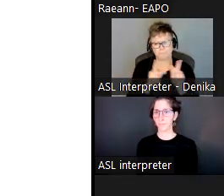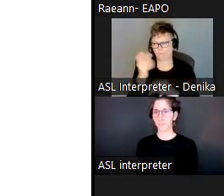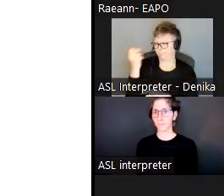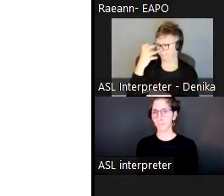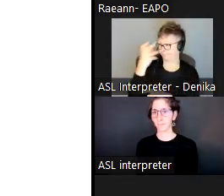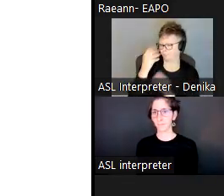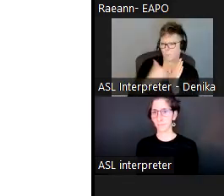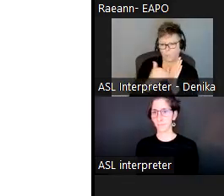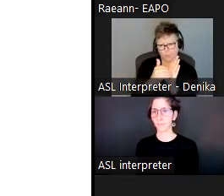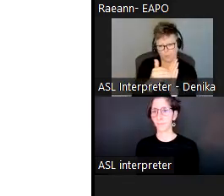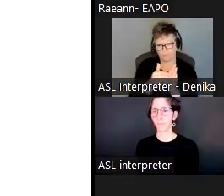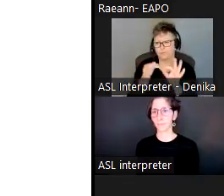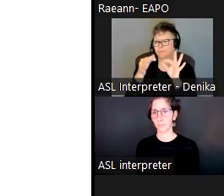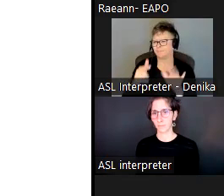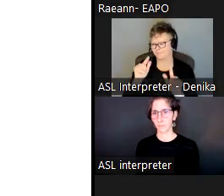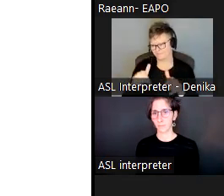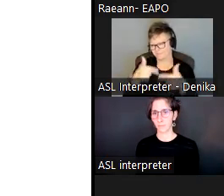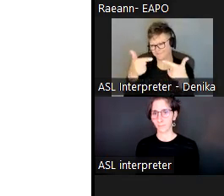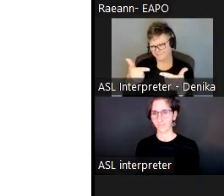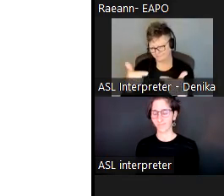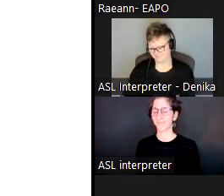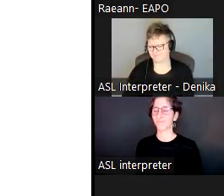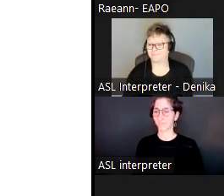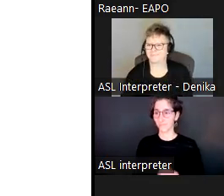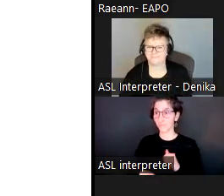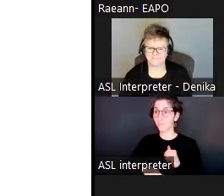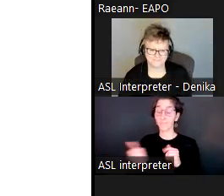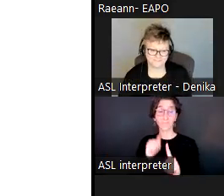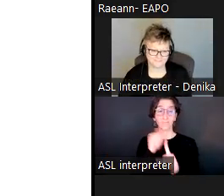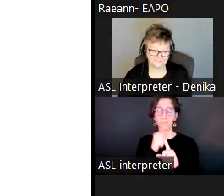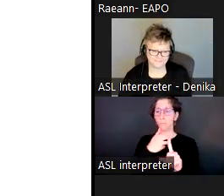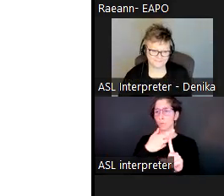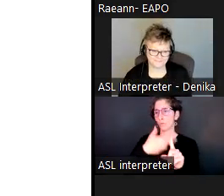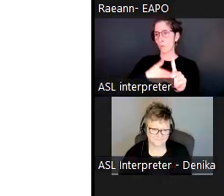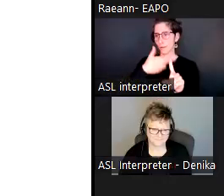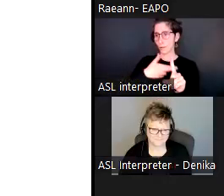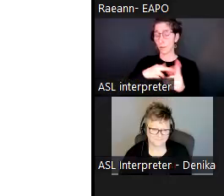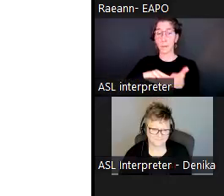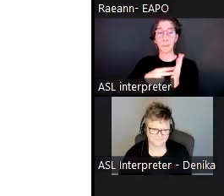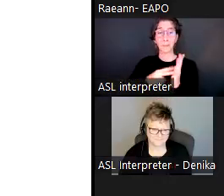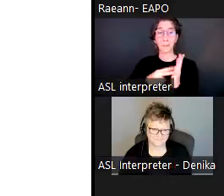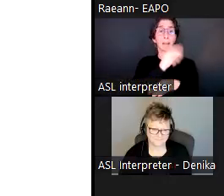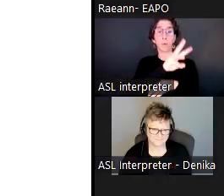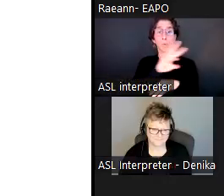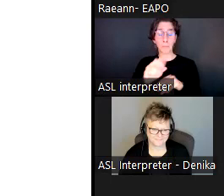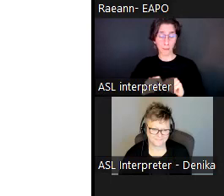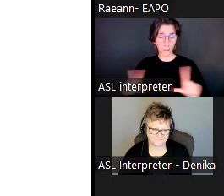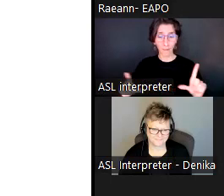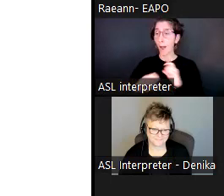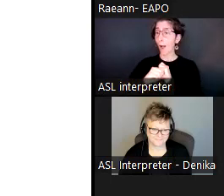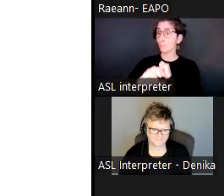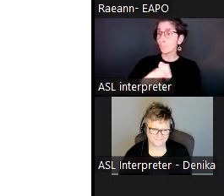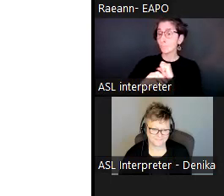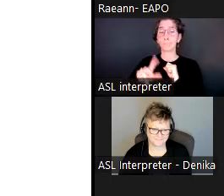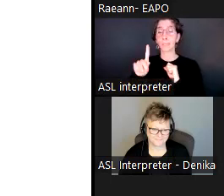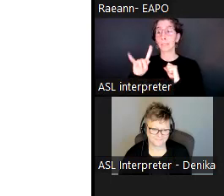one is rental scams. So fraudsters will use online classified websites like Kijiji and social media